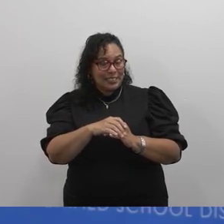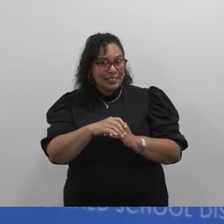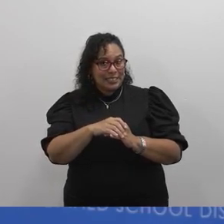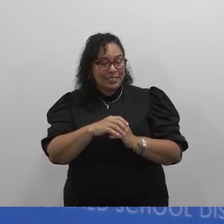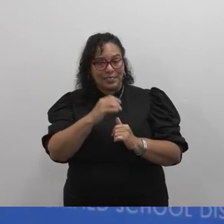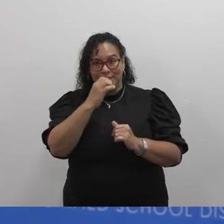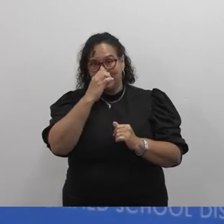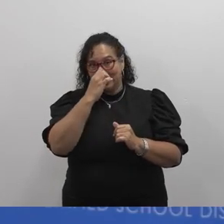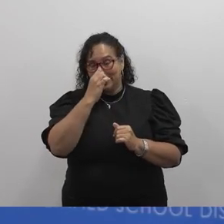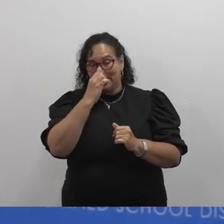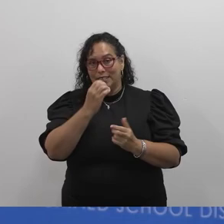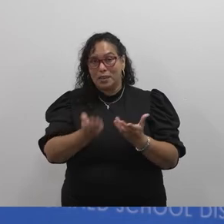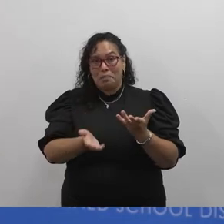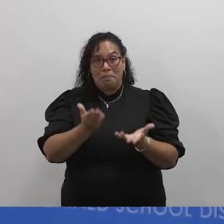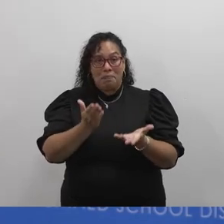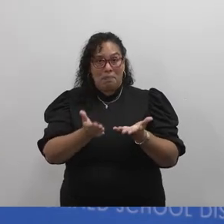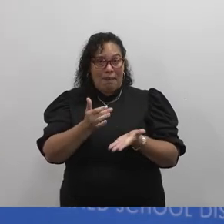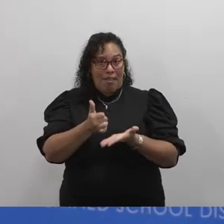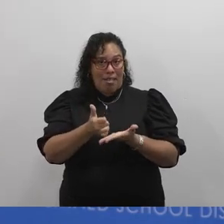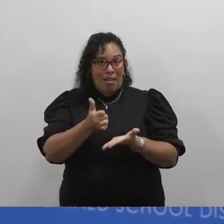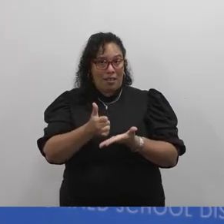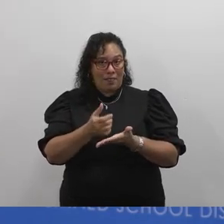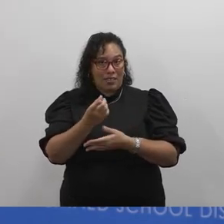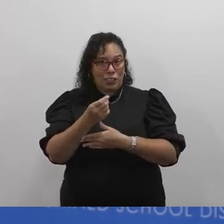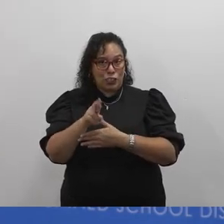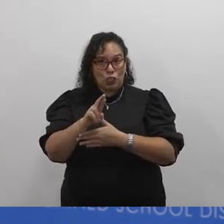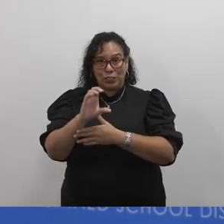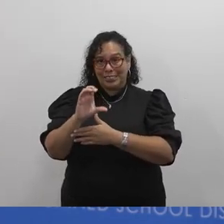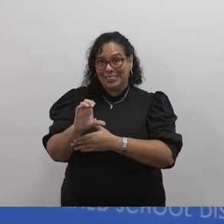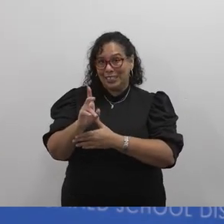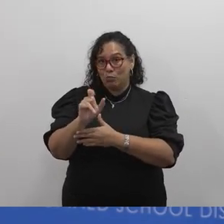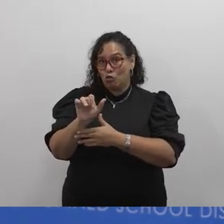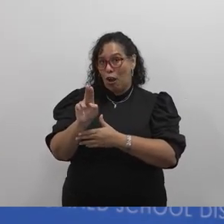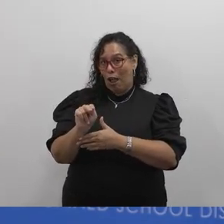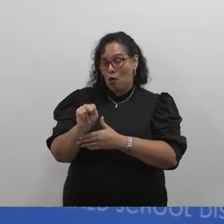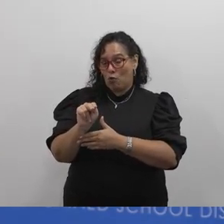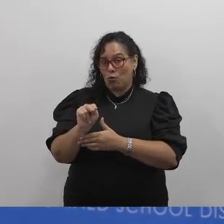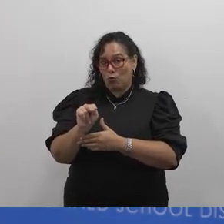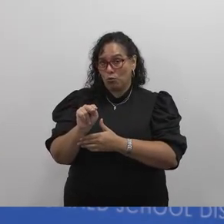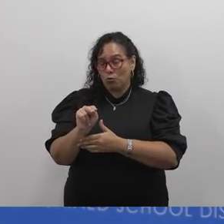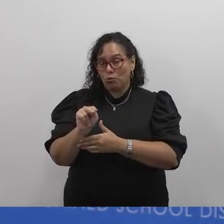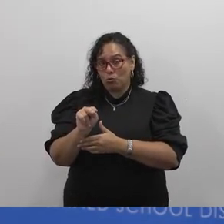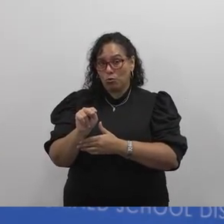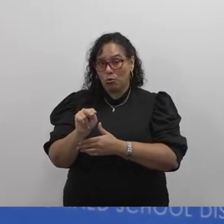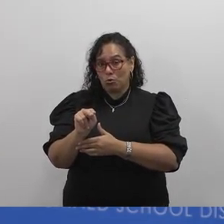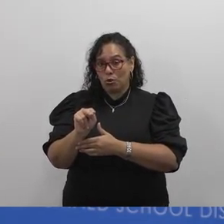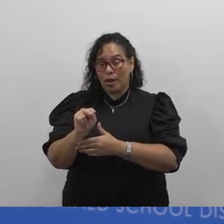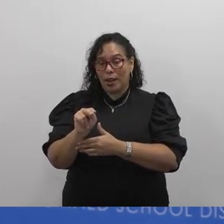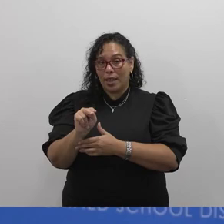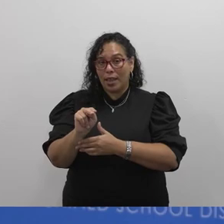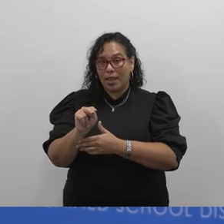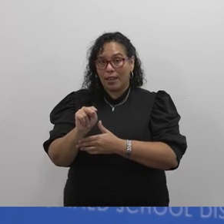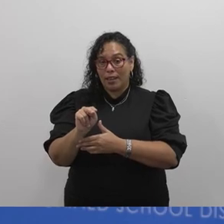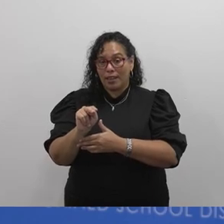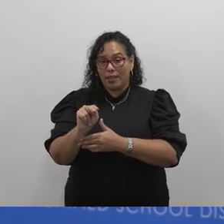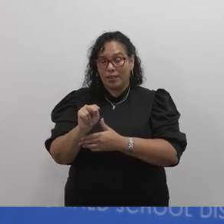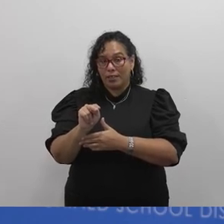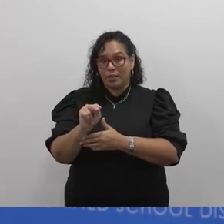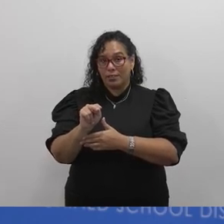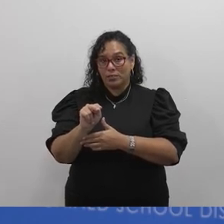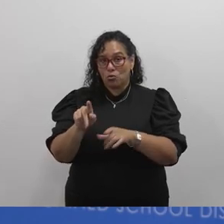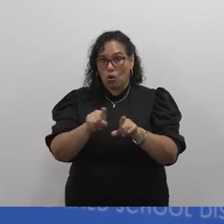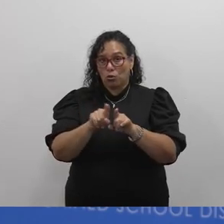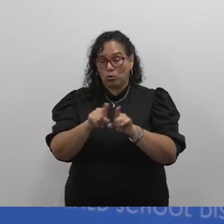it might be helpful for Dr. C. Brown to, if he hasn't already sort of seen this, to